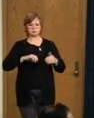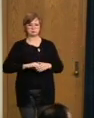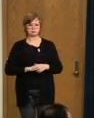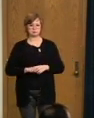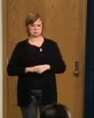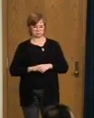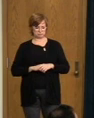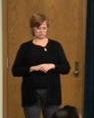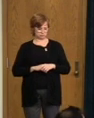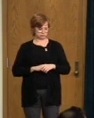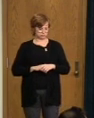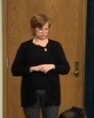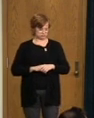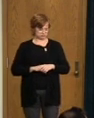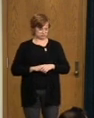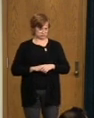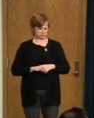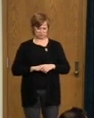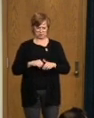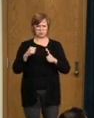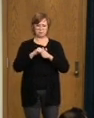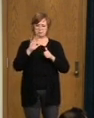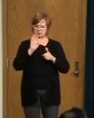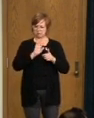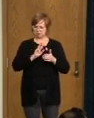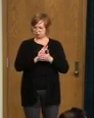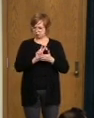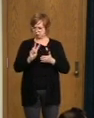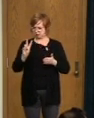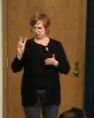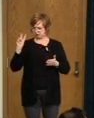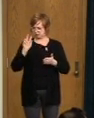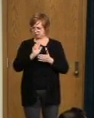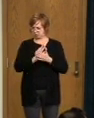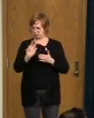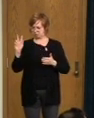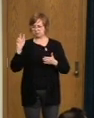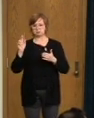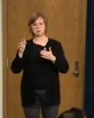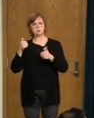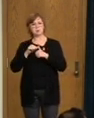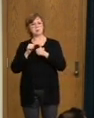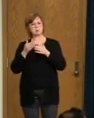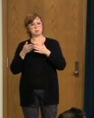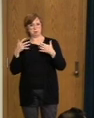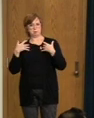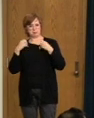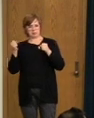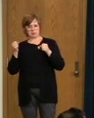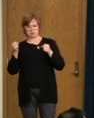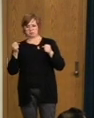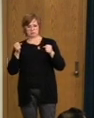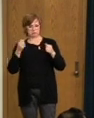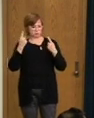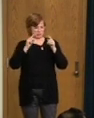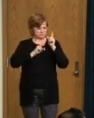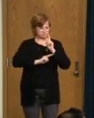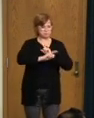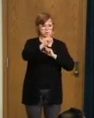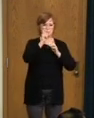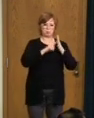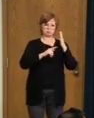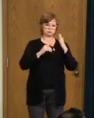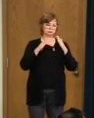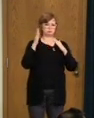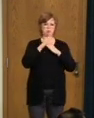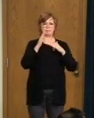think there's a recent 2 or 3 weeks ago, public health staff made their best guess over the 10 top settings for transmission. And so